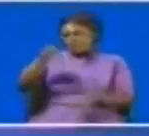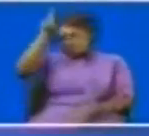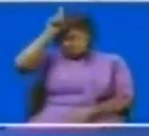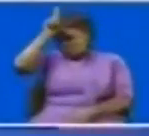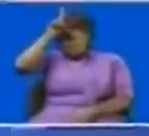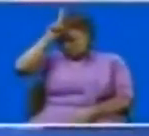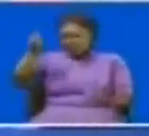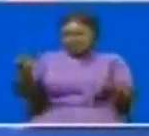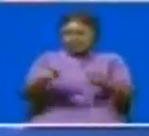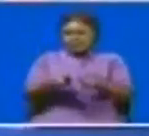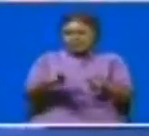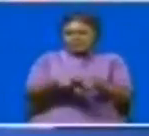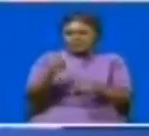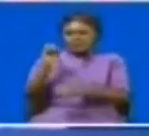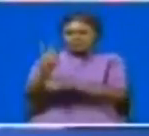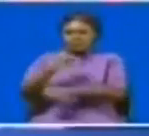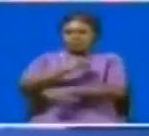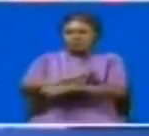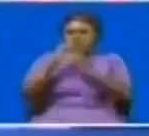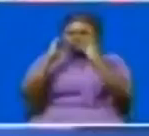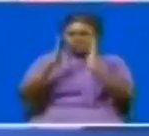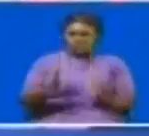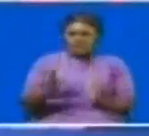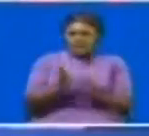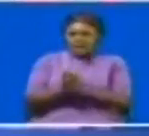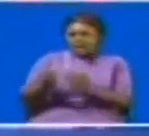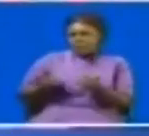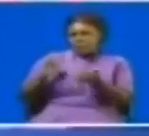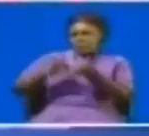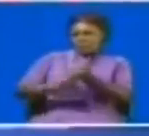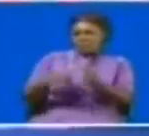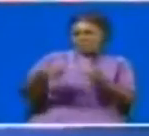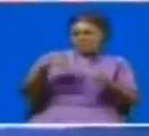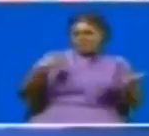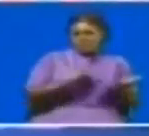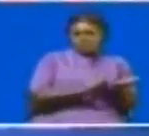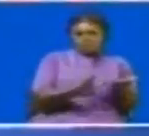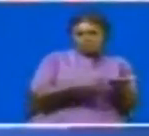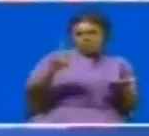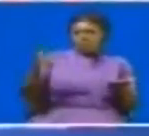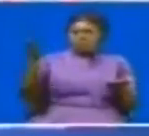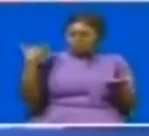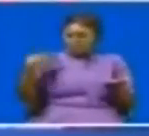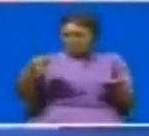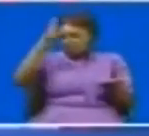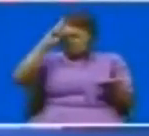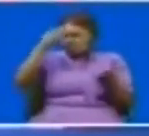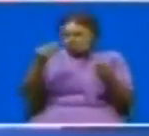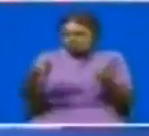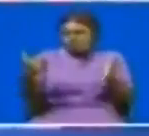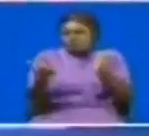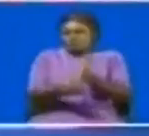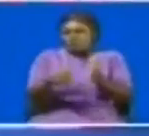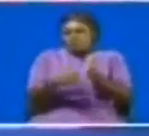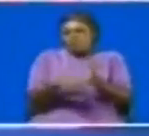village, where Cheburgay High School teacher Willie Sang and his wife were murdered 2 weeks ago. The police are yet to resolve that